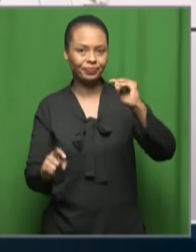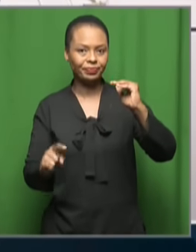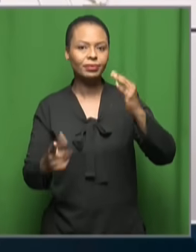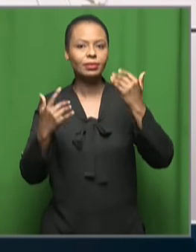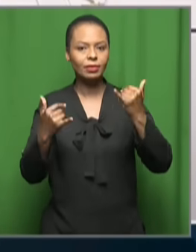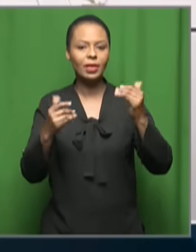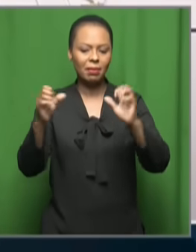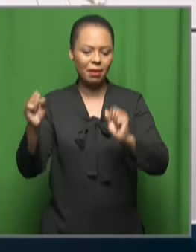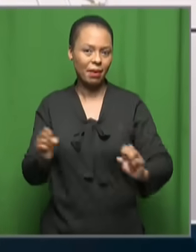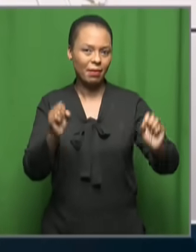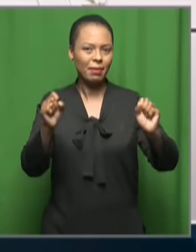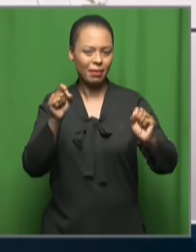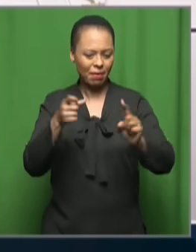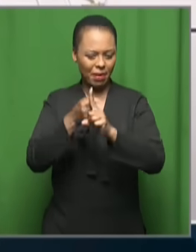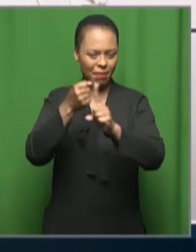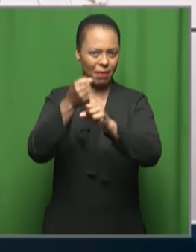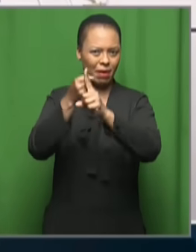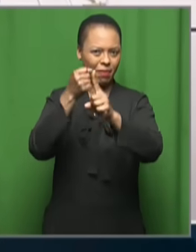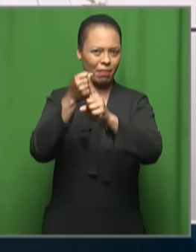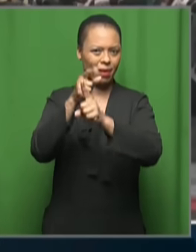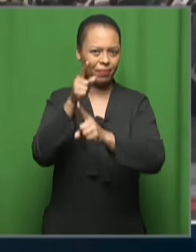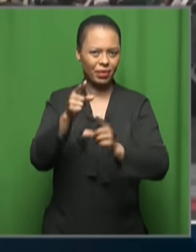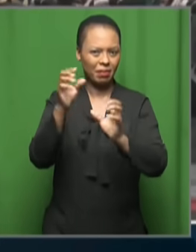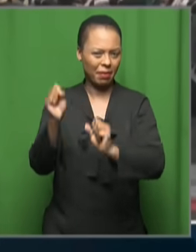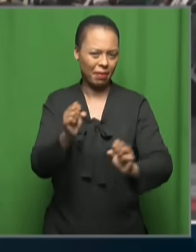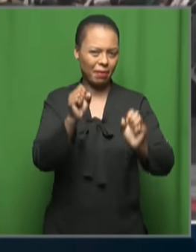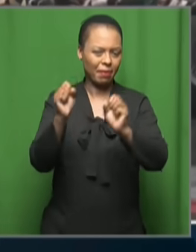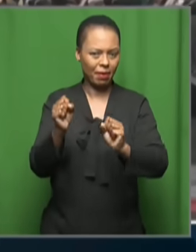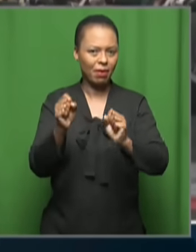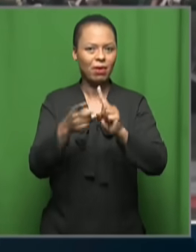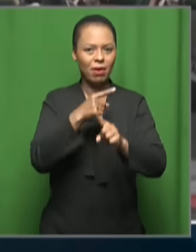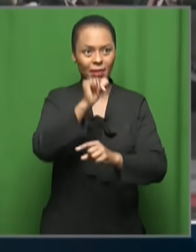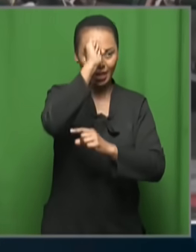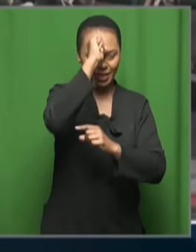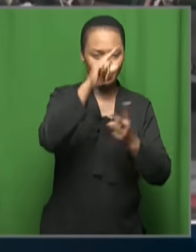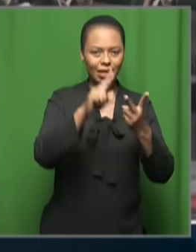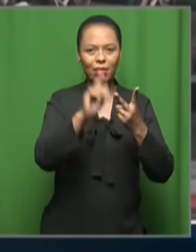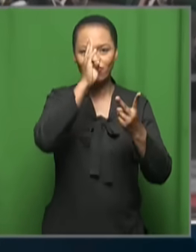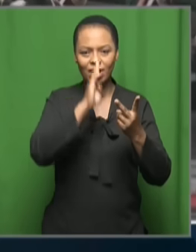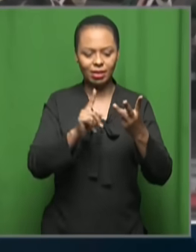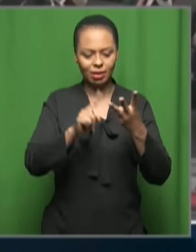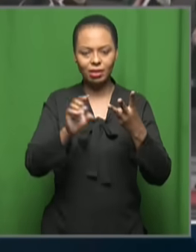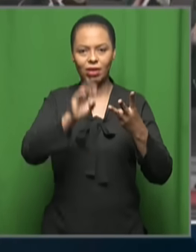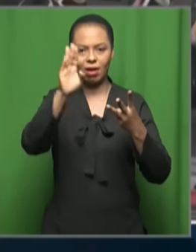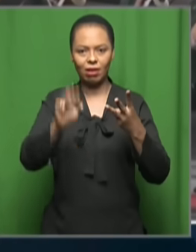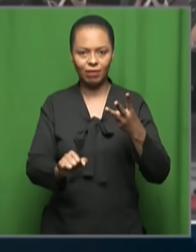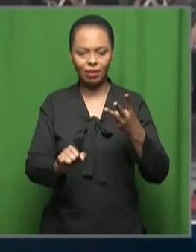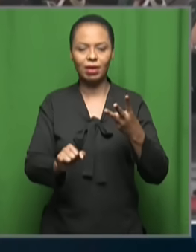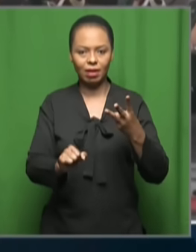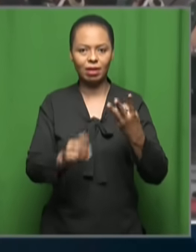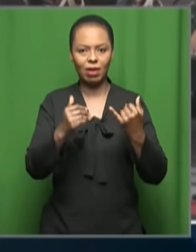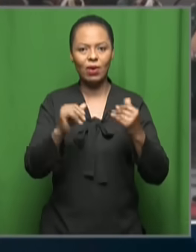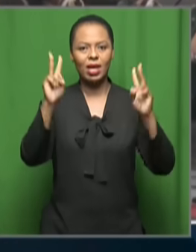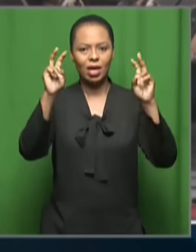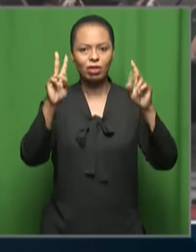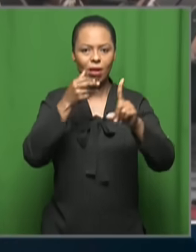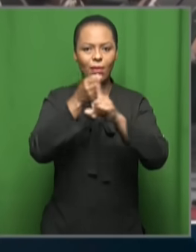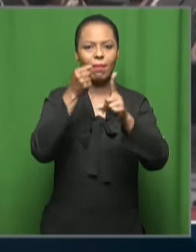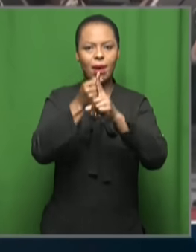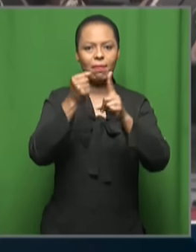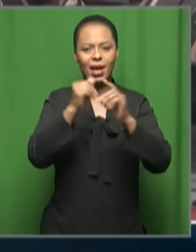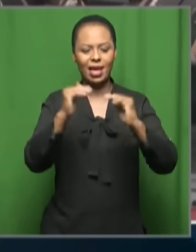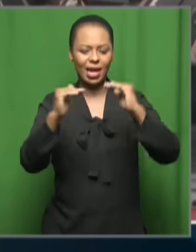particular, inequality, flowing through at least from India to Brazil to South Africa. Absolutely. And in a moment, we are going